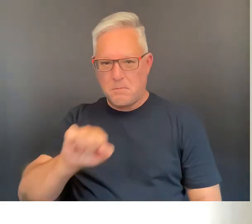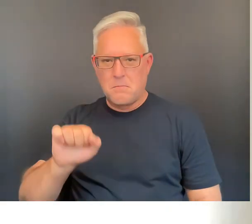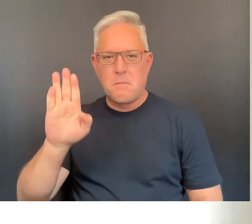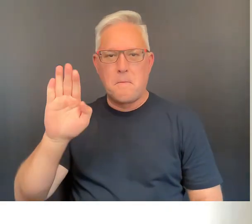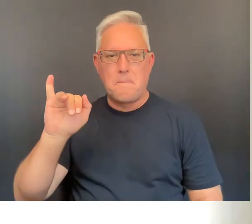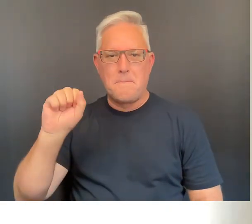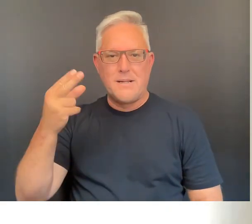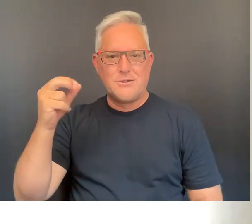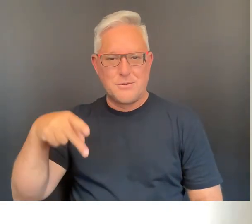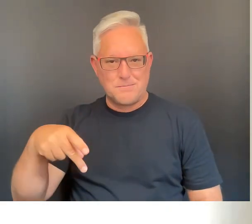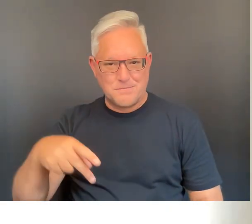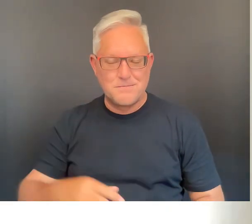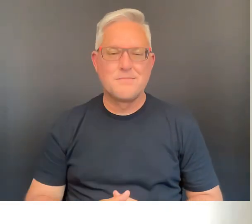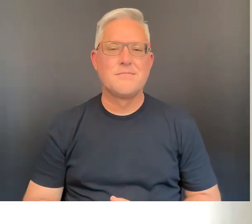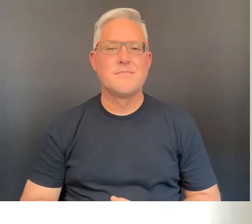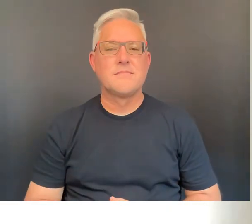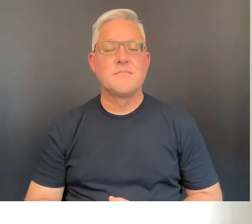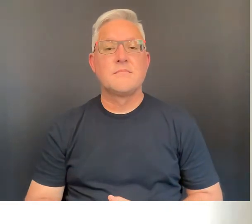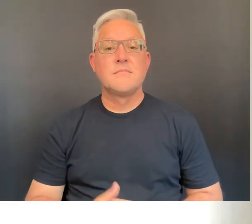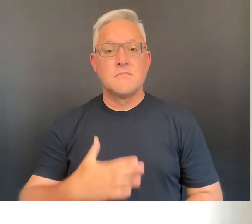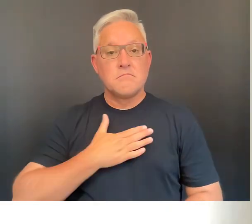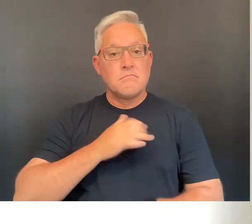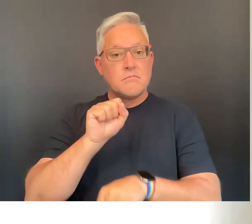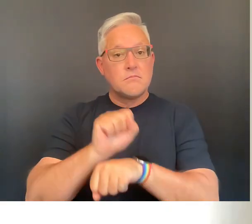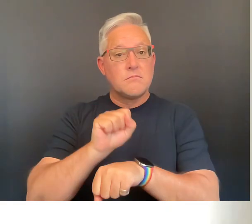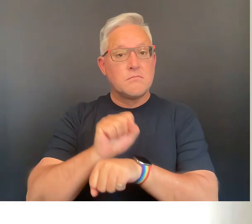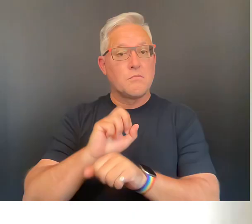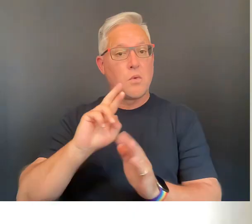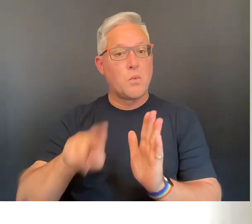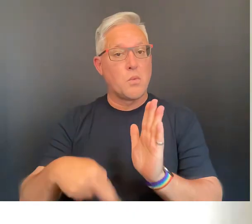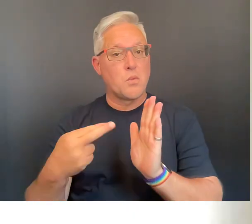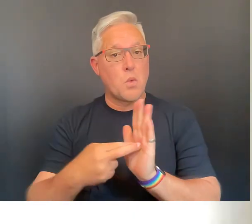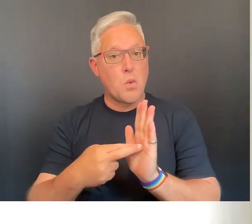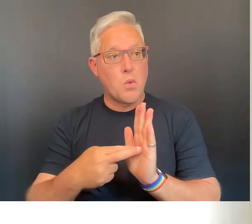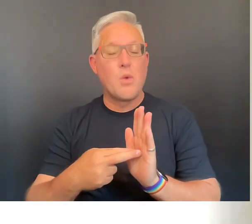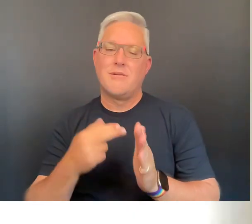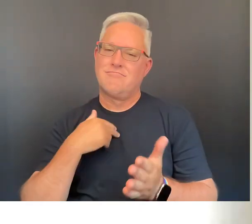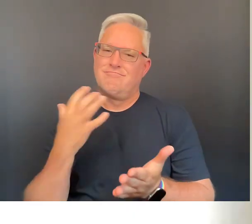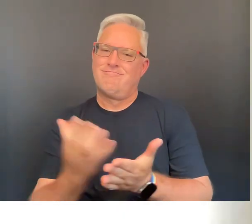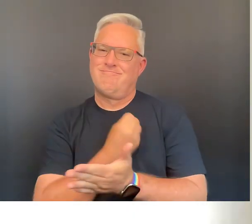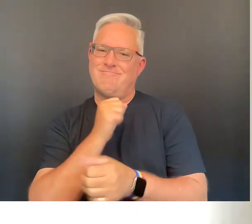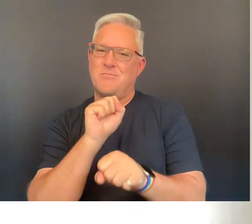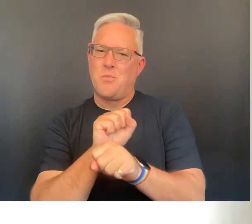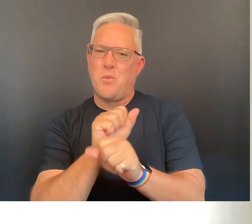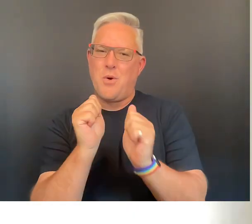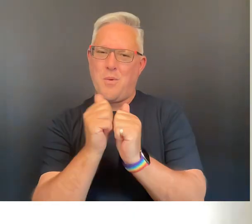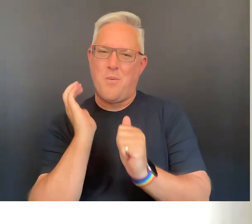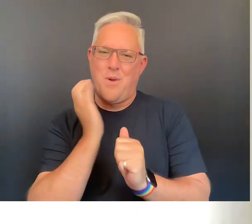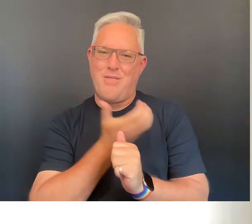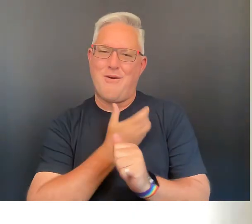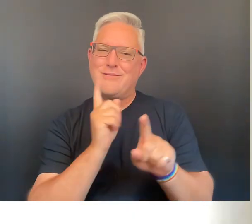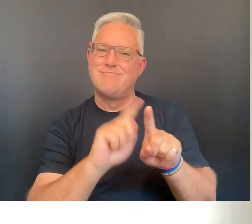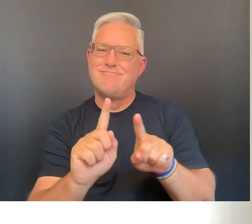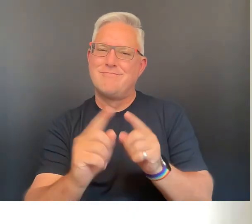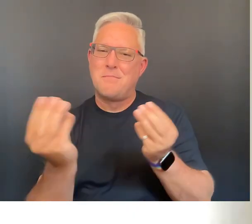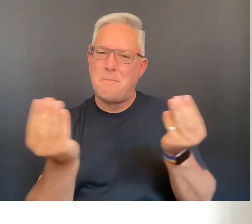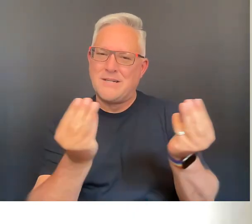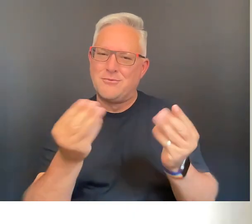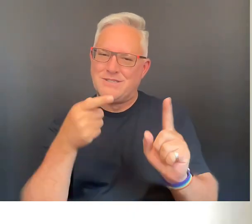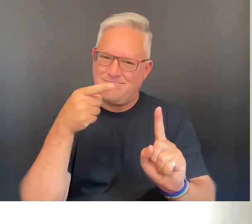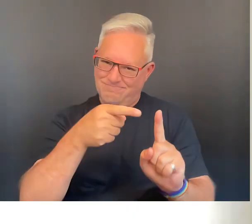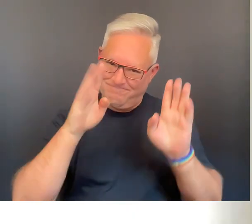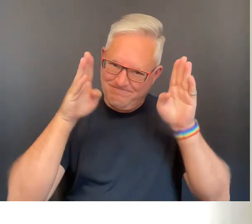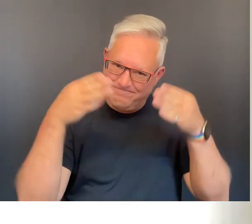bishop. And within the role that I hold, I get to work with our racial justice